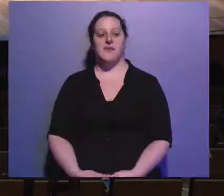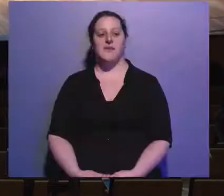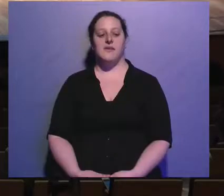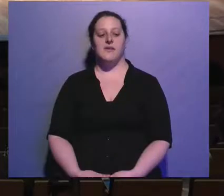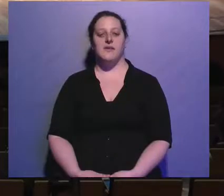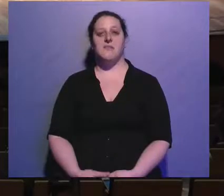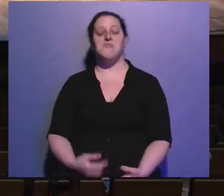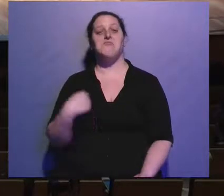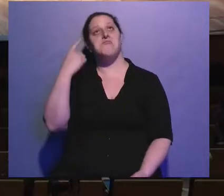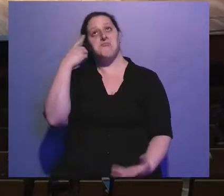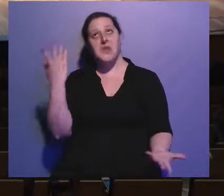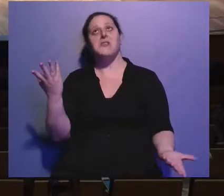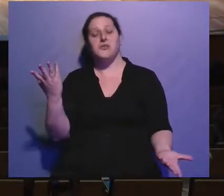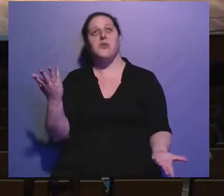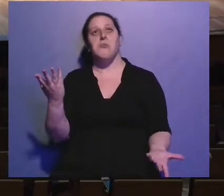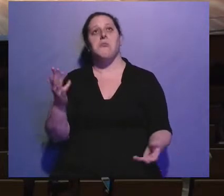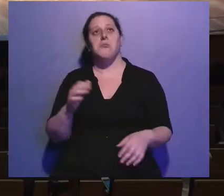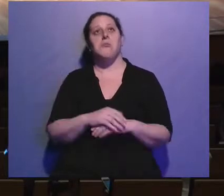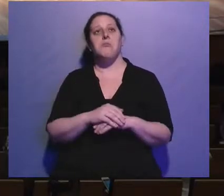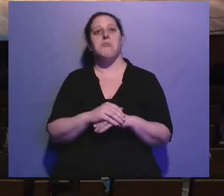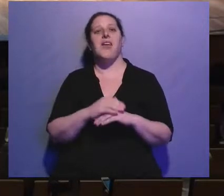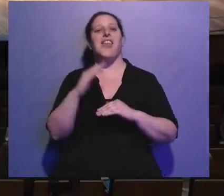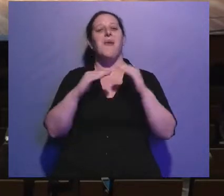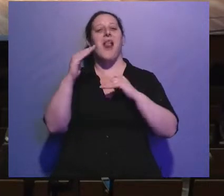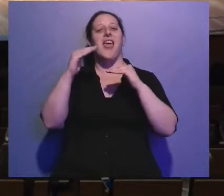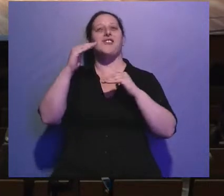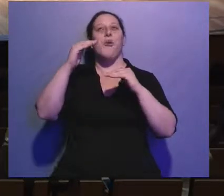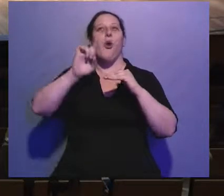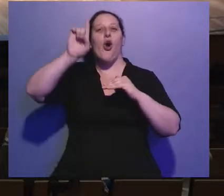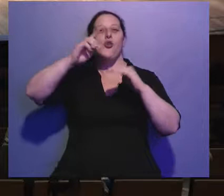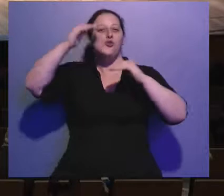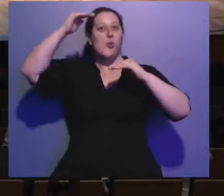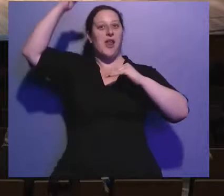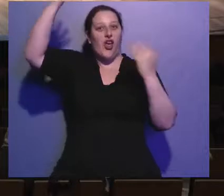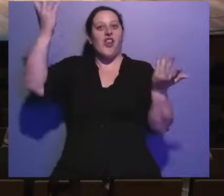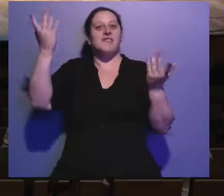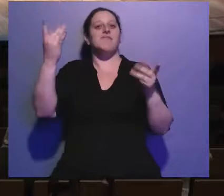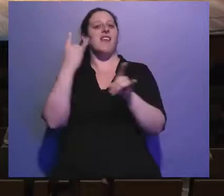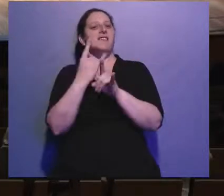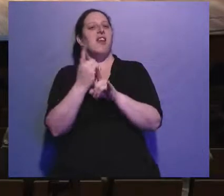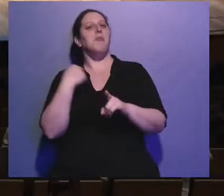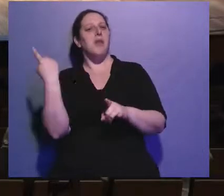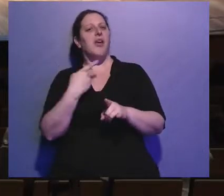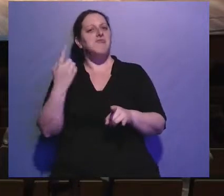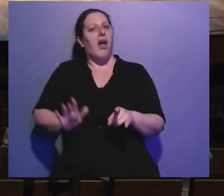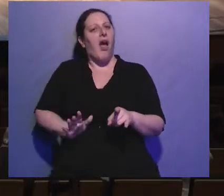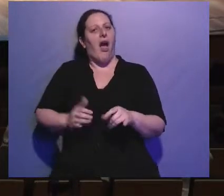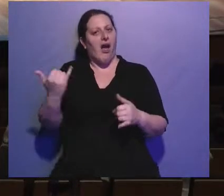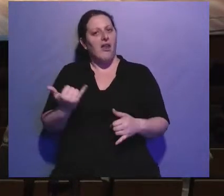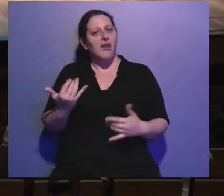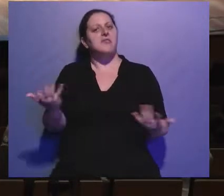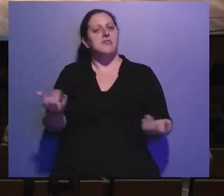Their reaction, their attitude has been positive. At the senior levels, there is always